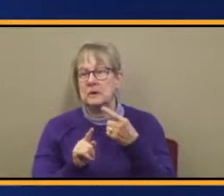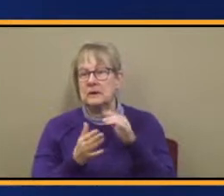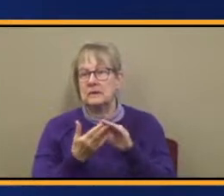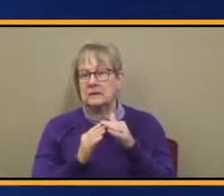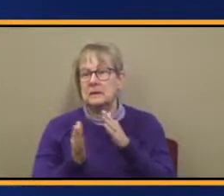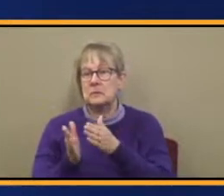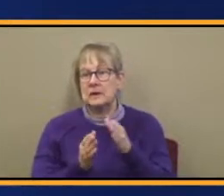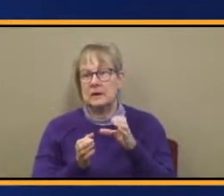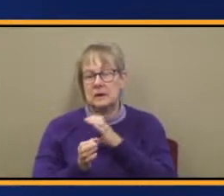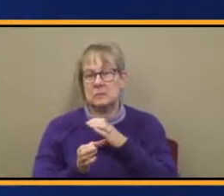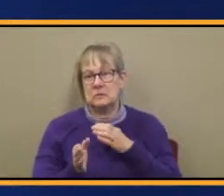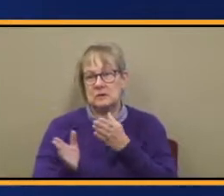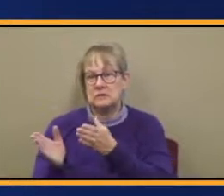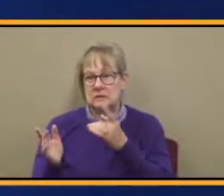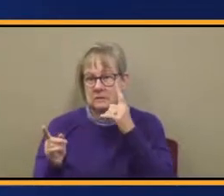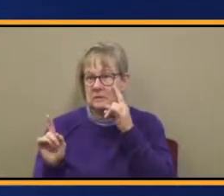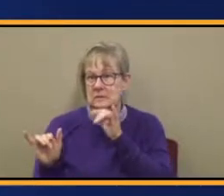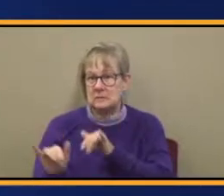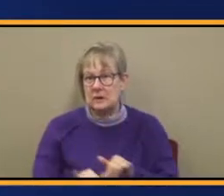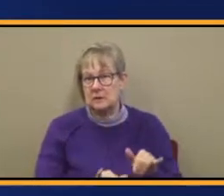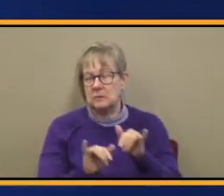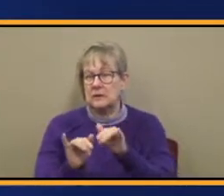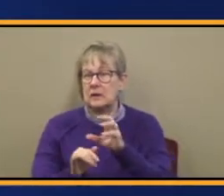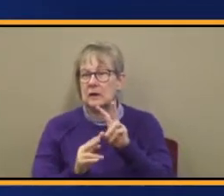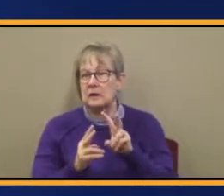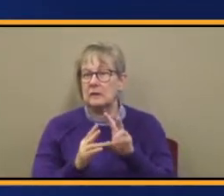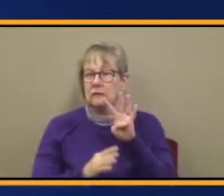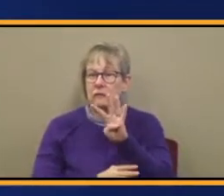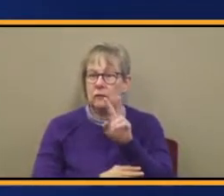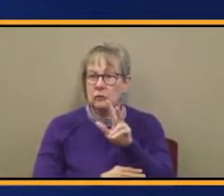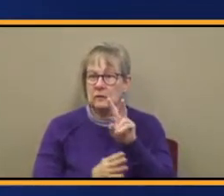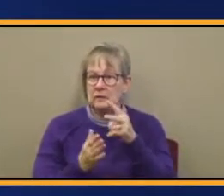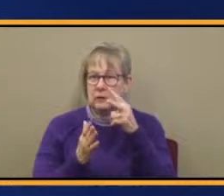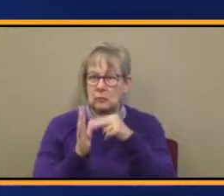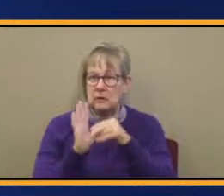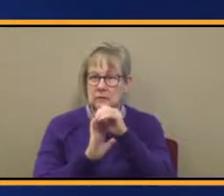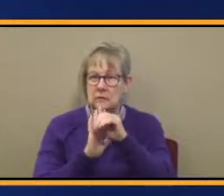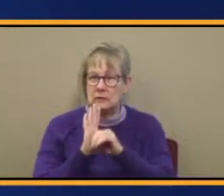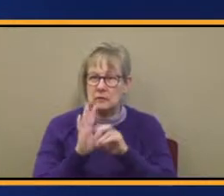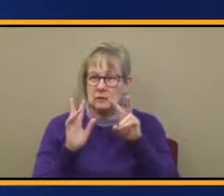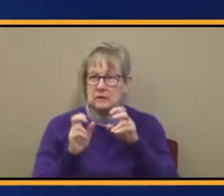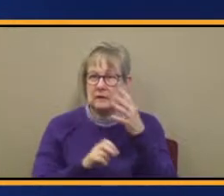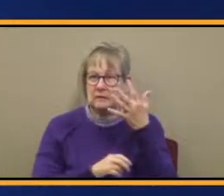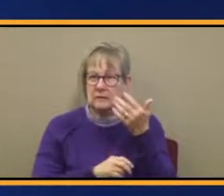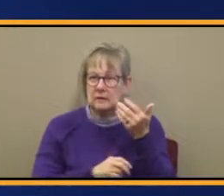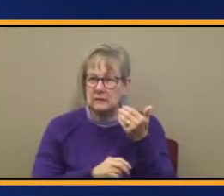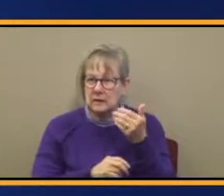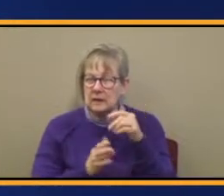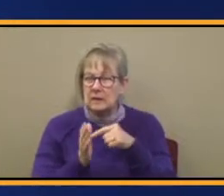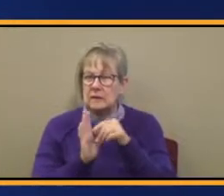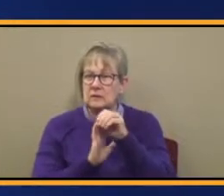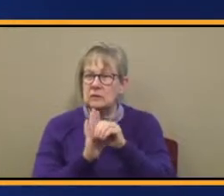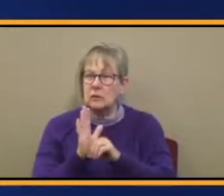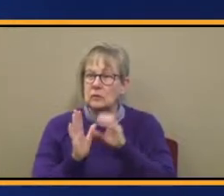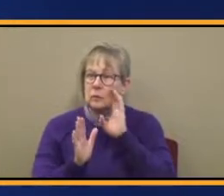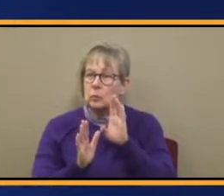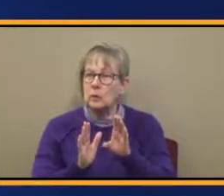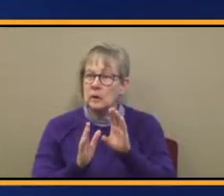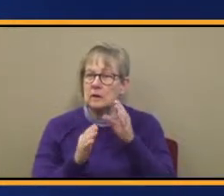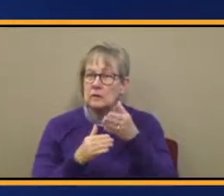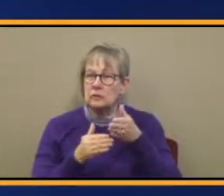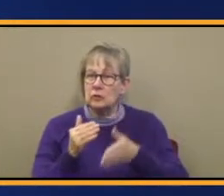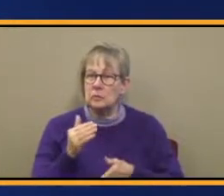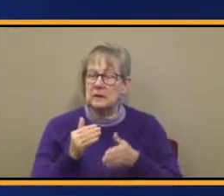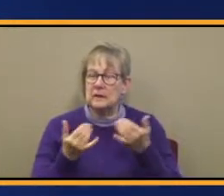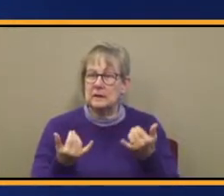43. And 43 is second reading of an ordinance amending Title 15, the mobile billboard ordinance. This ordinance will terminate